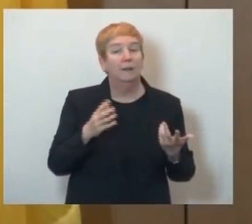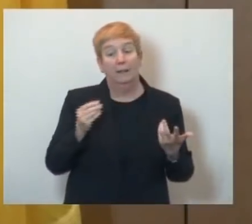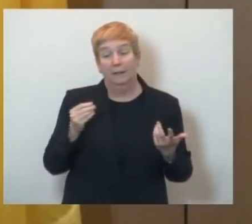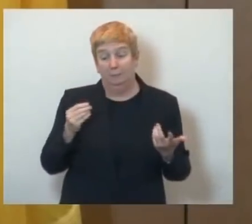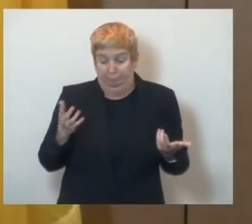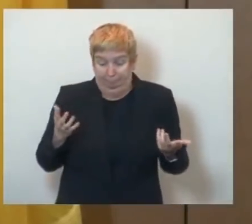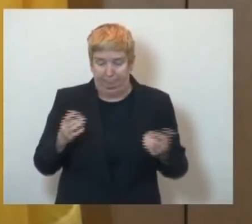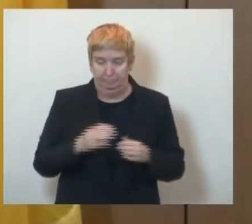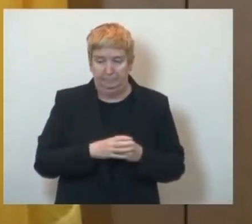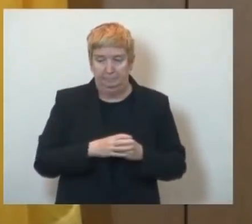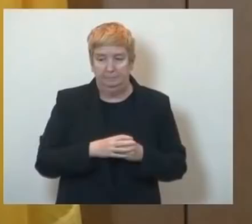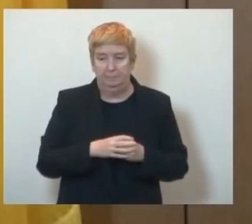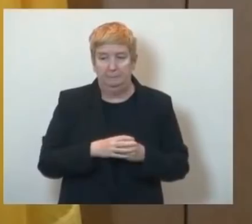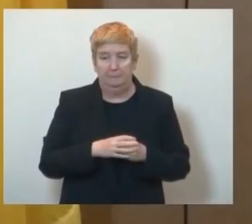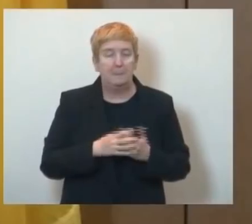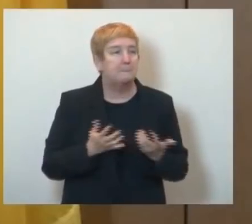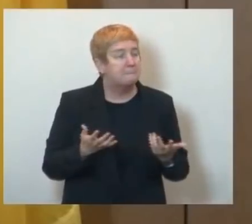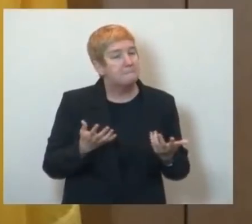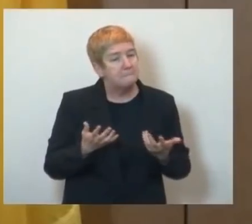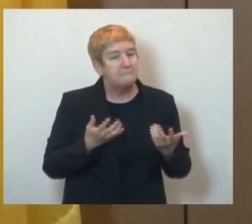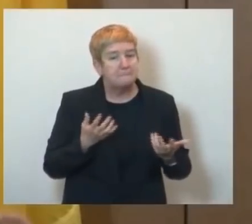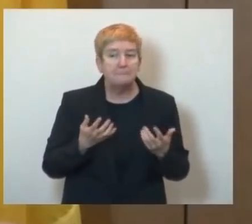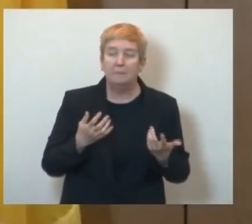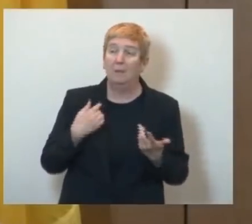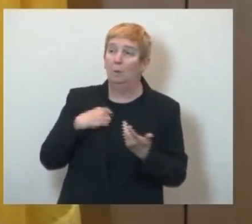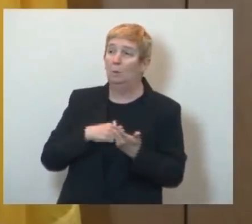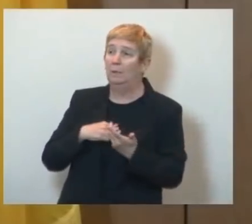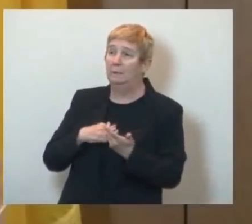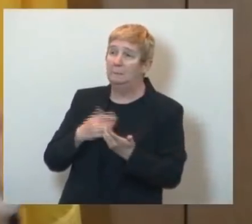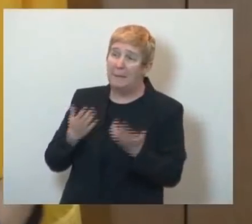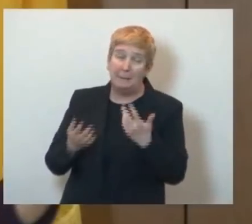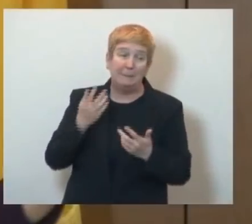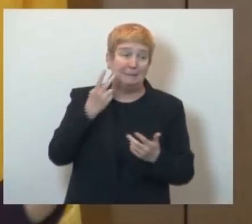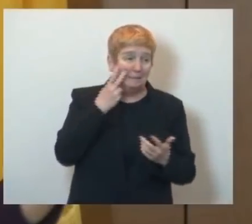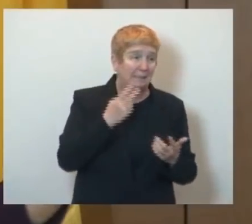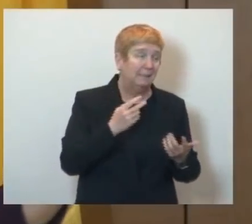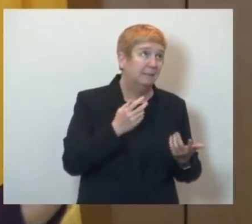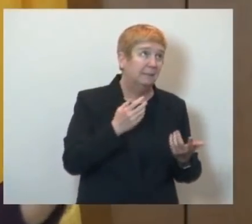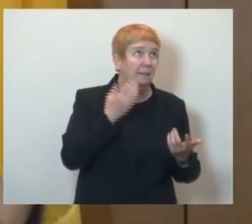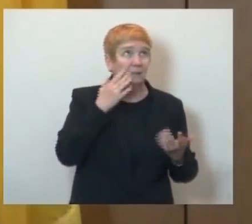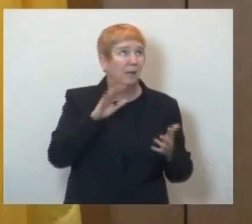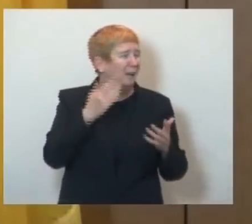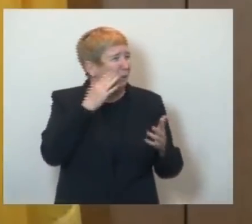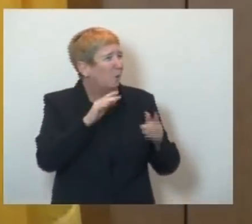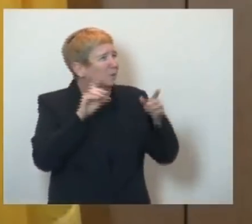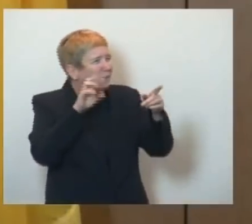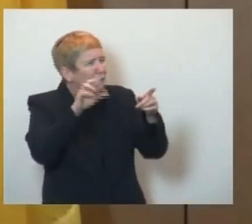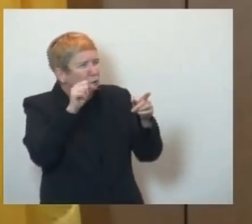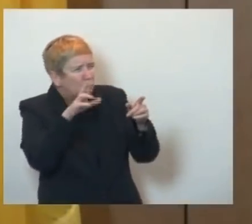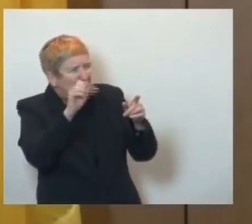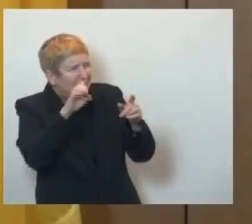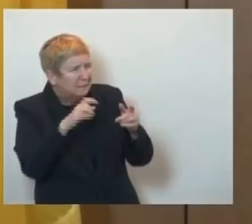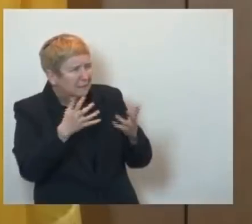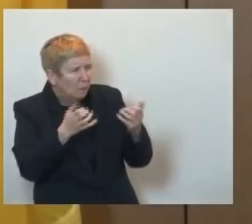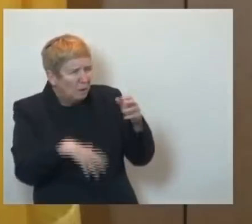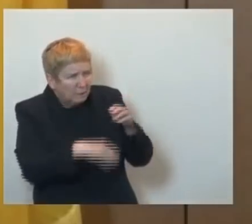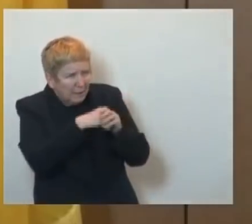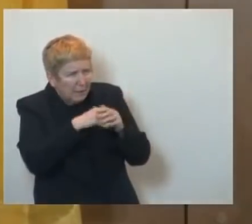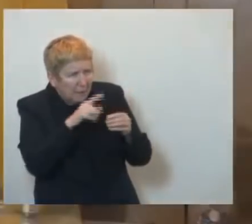not we just are seeing more asymptomatic, I don't know if there's any evidence about that, Dr. Grace, or not.